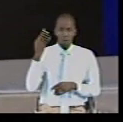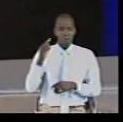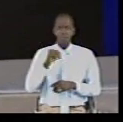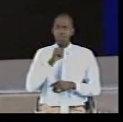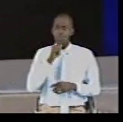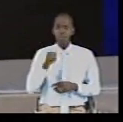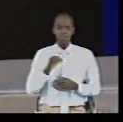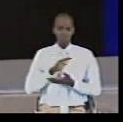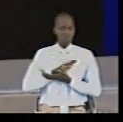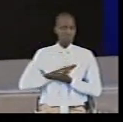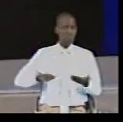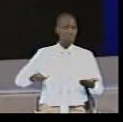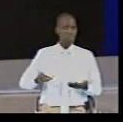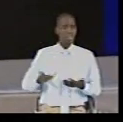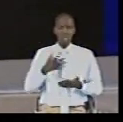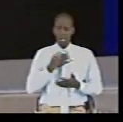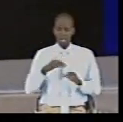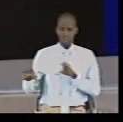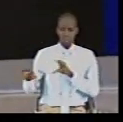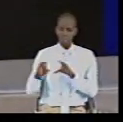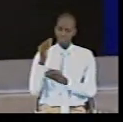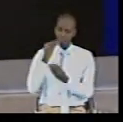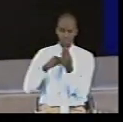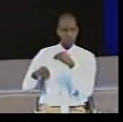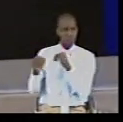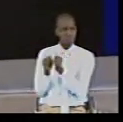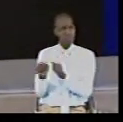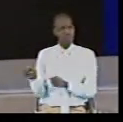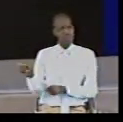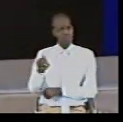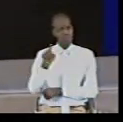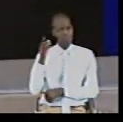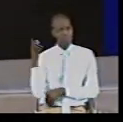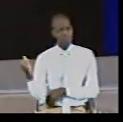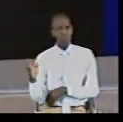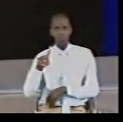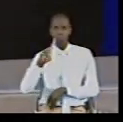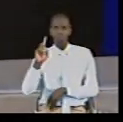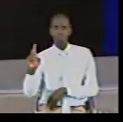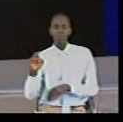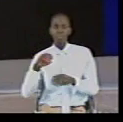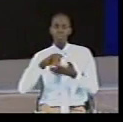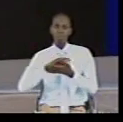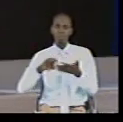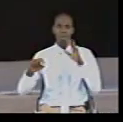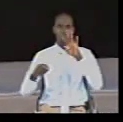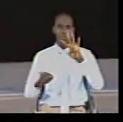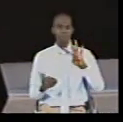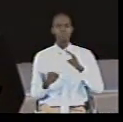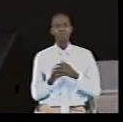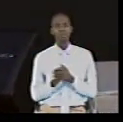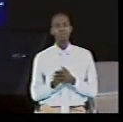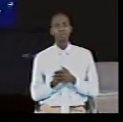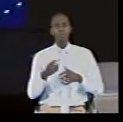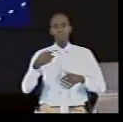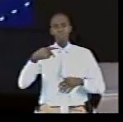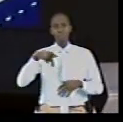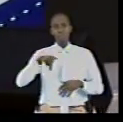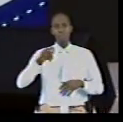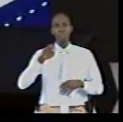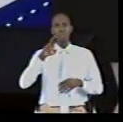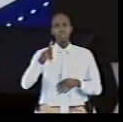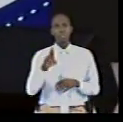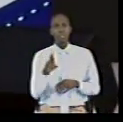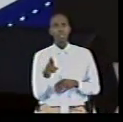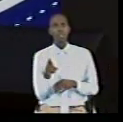uncircumcised and did eat with them. In verse 4. Verse 4 tells us what Peter rehearsed the